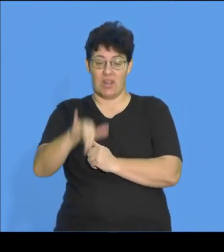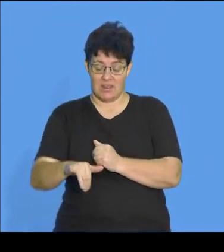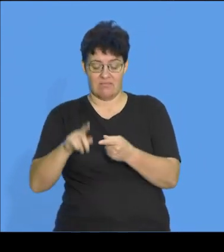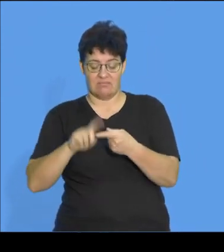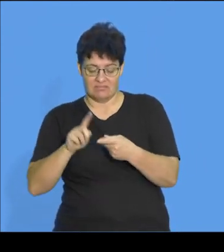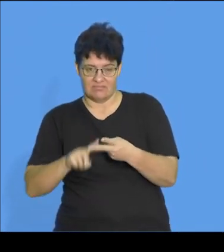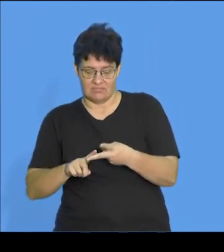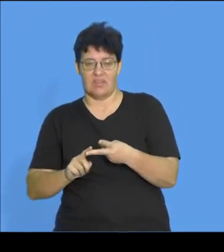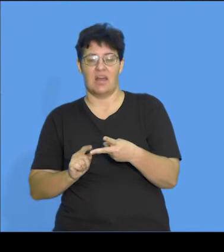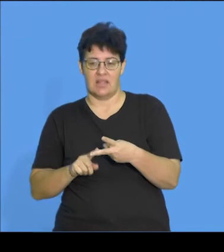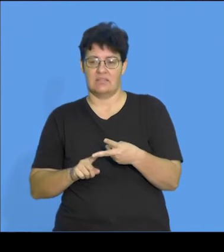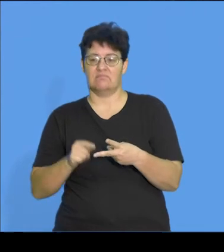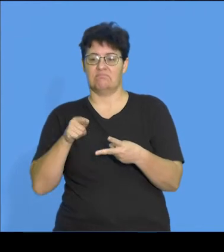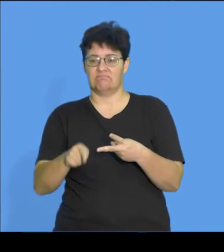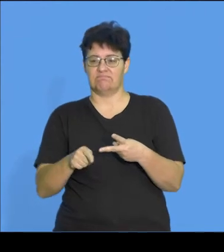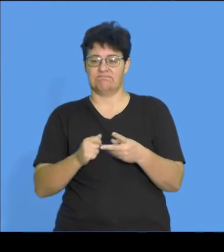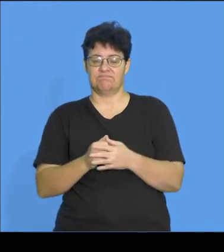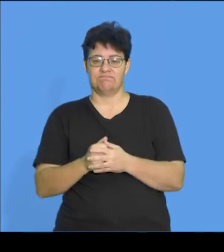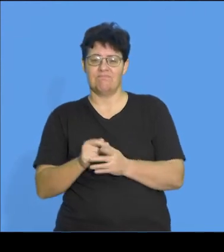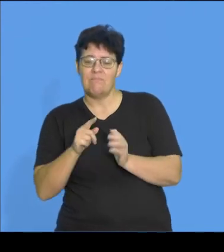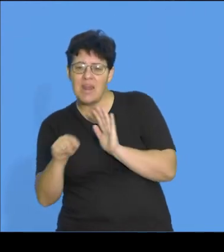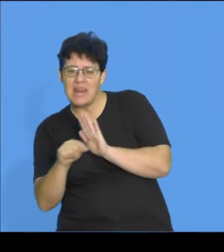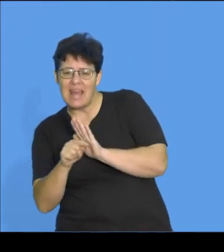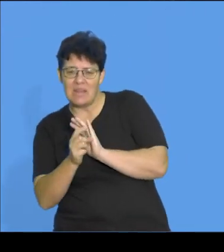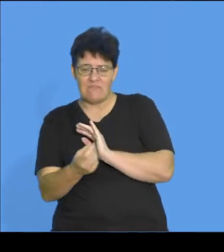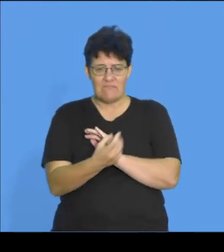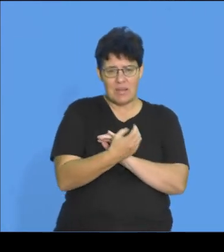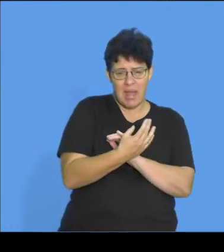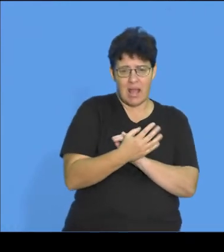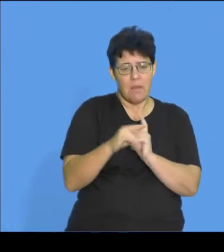to link the concept of negative feedback to this process.